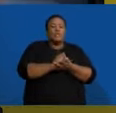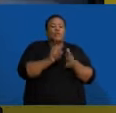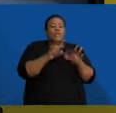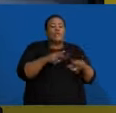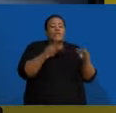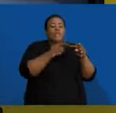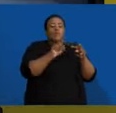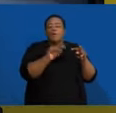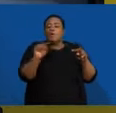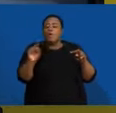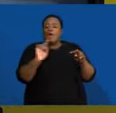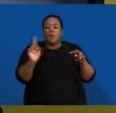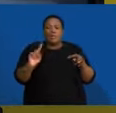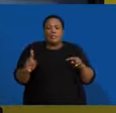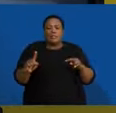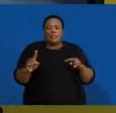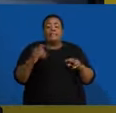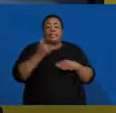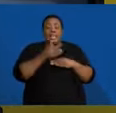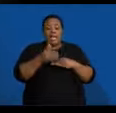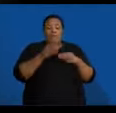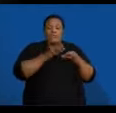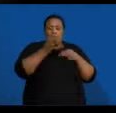then substitute accordingly, please.